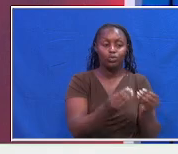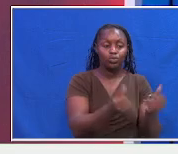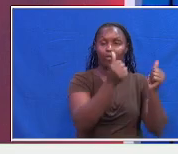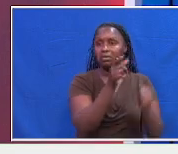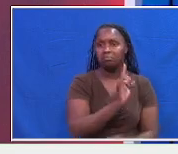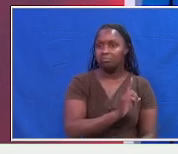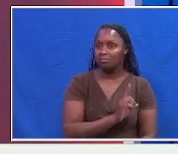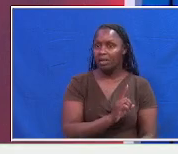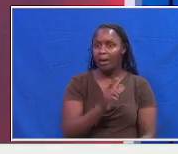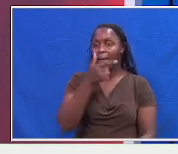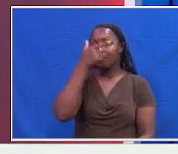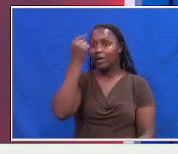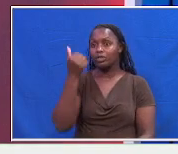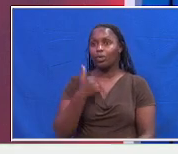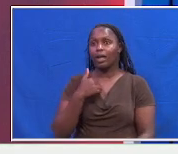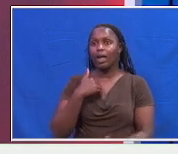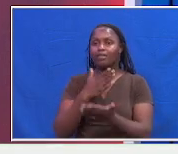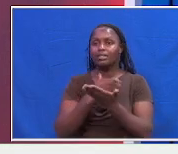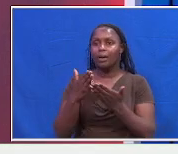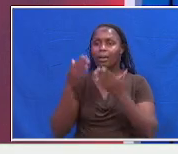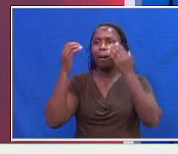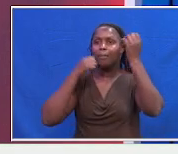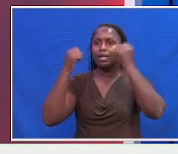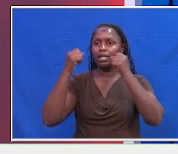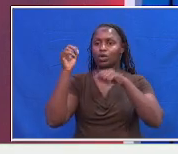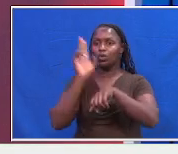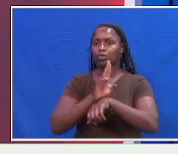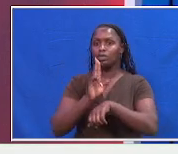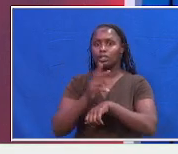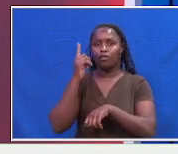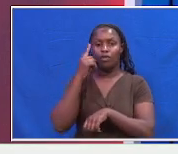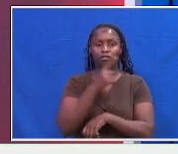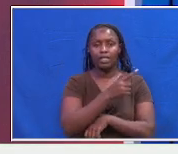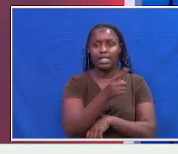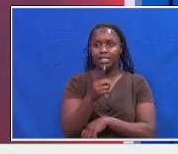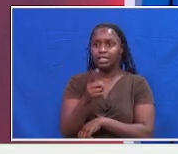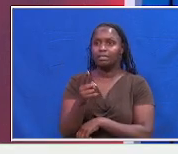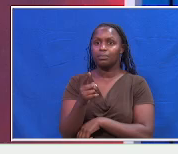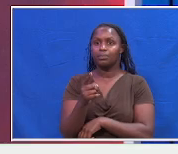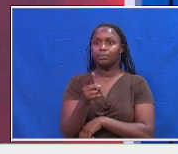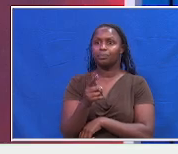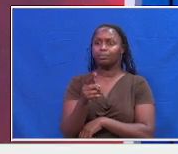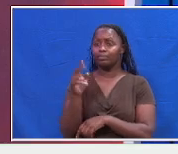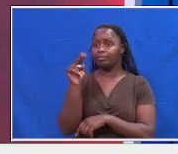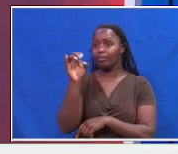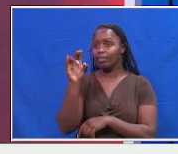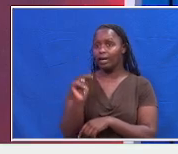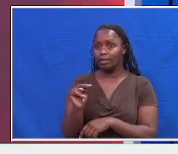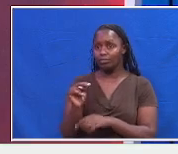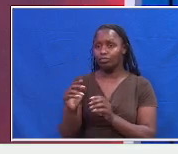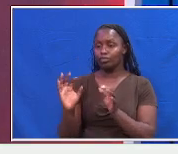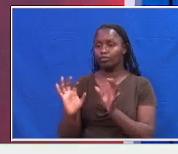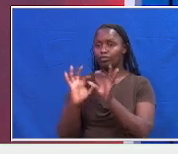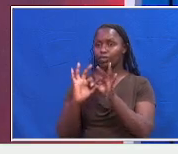is certain military uses for this non-NATO ally. But for me, in a